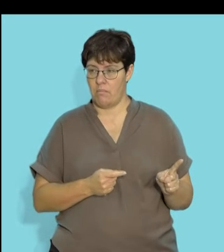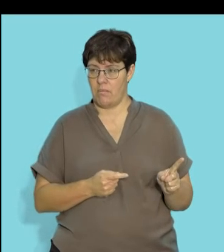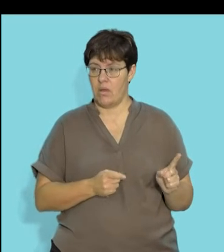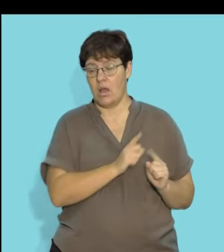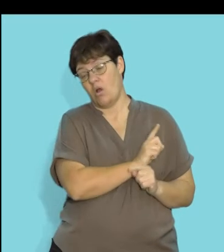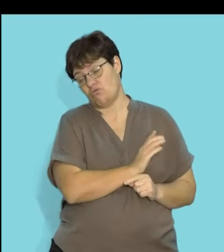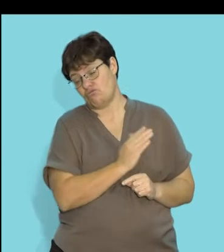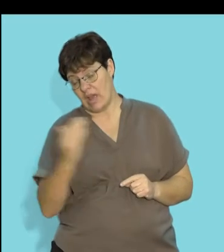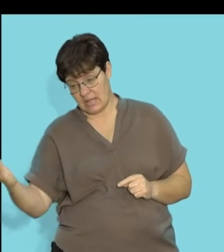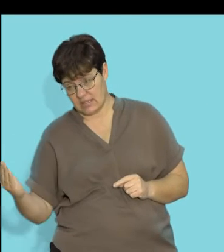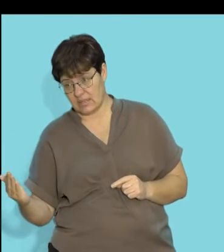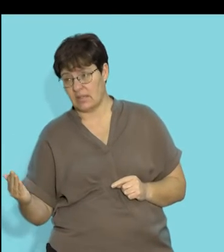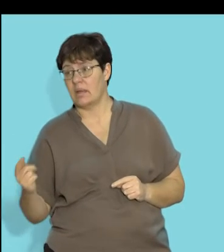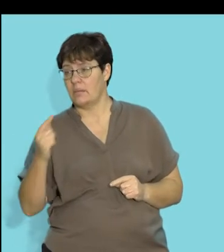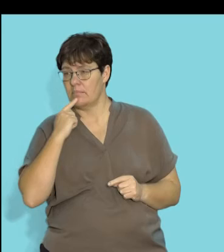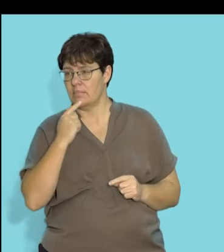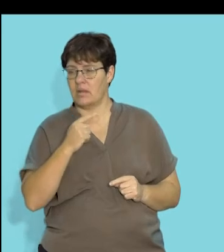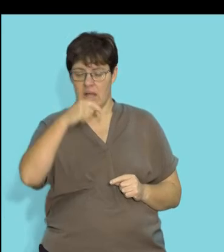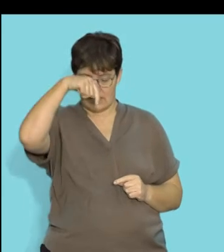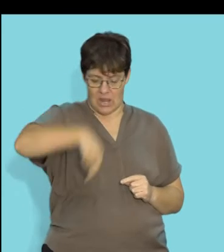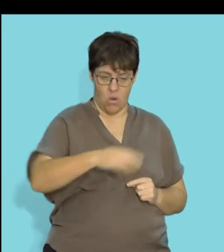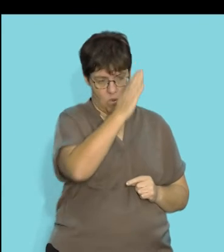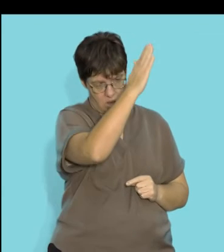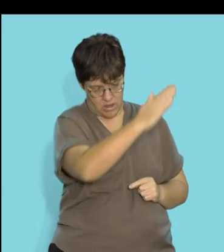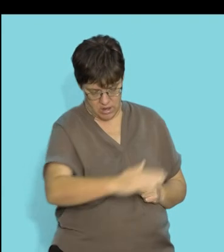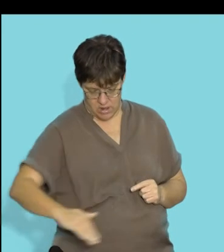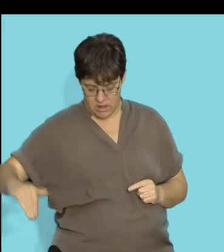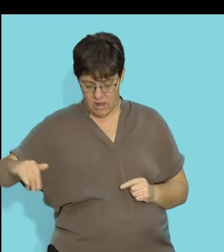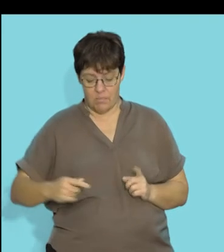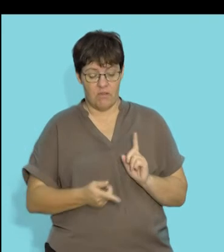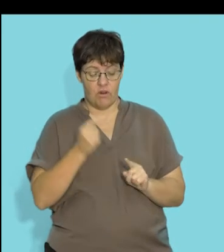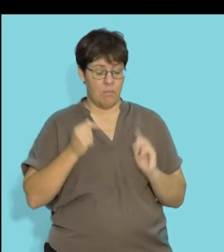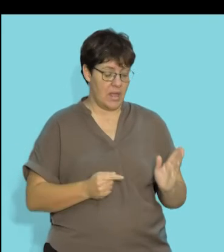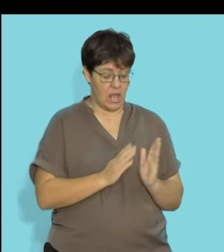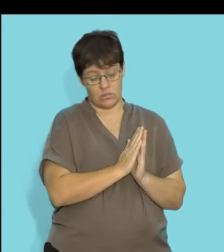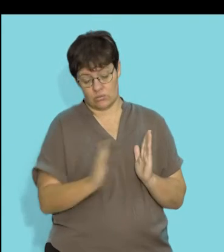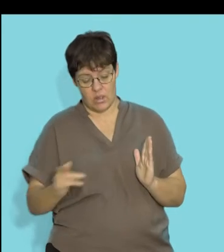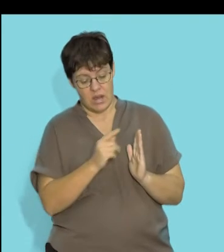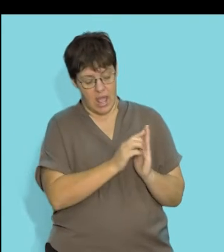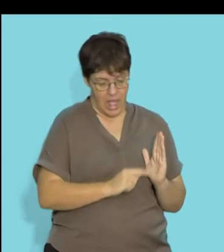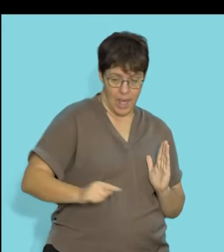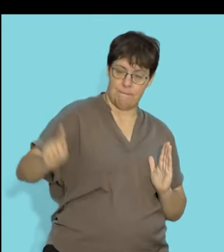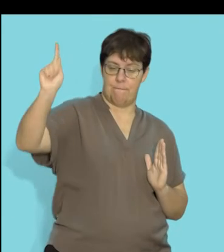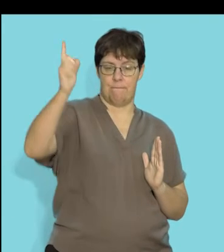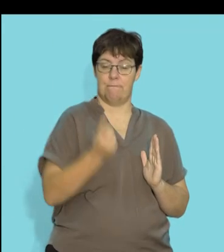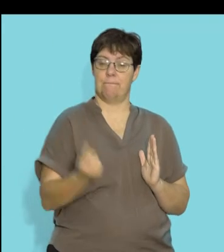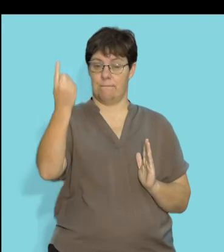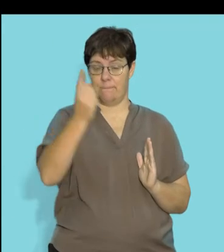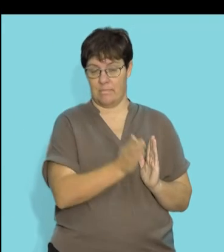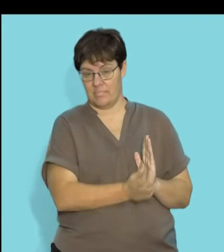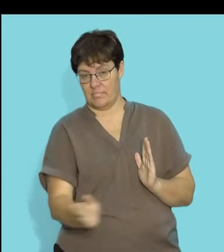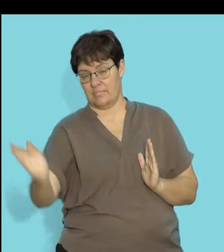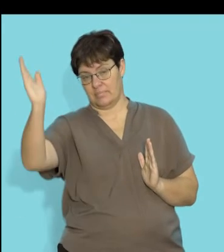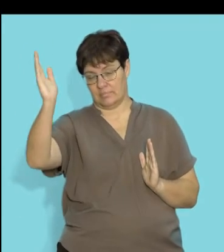move from here and go to the right, you can see the graph is going down. If I move from here to